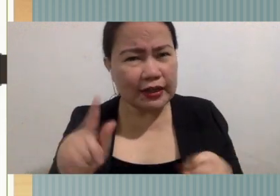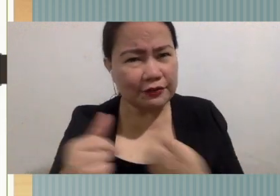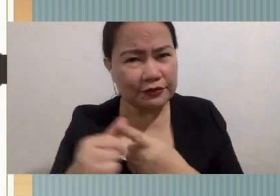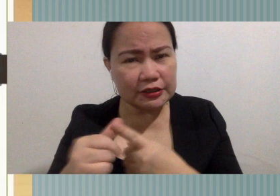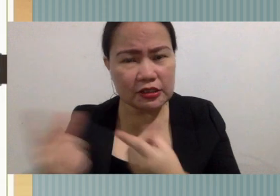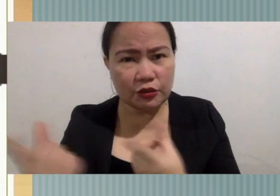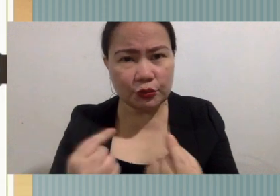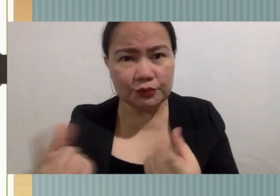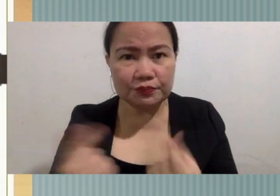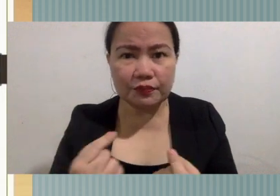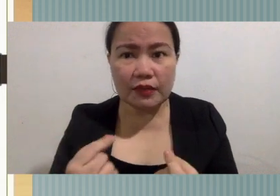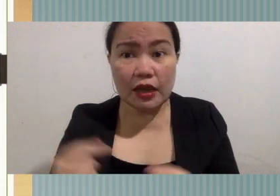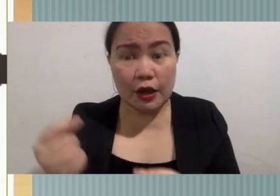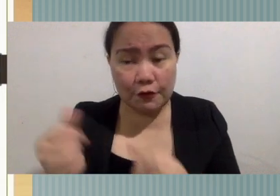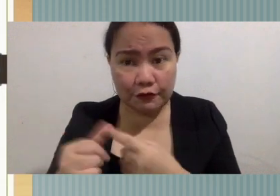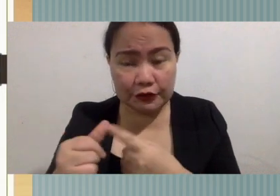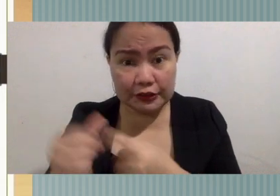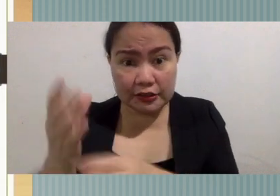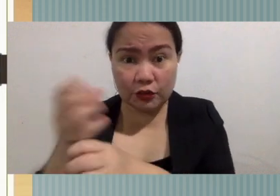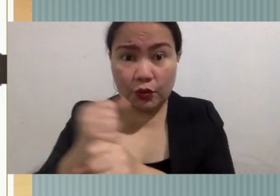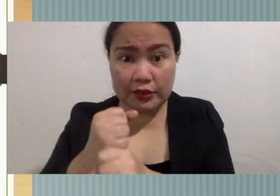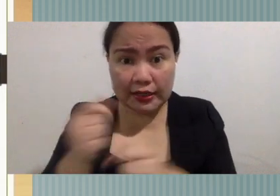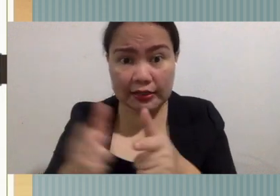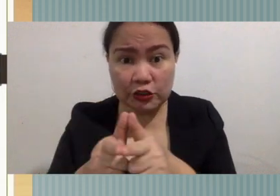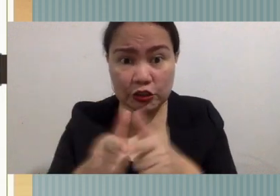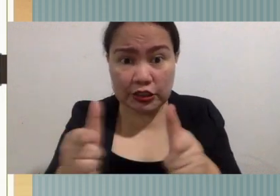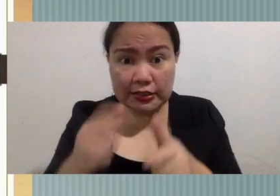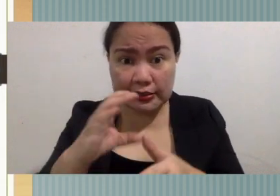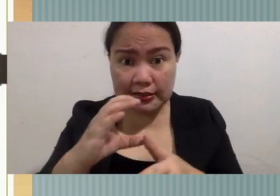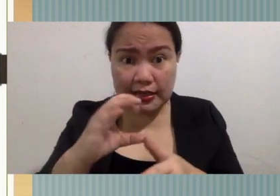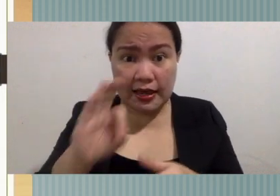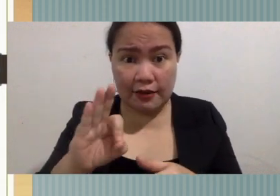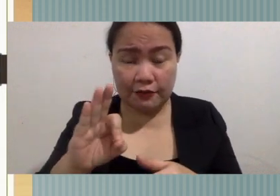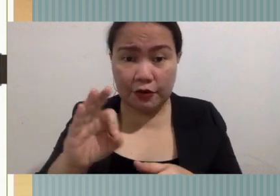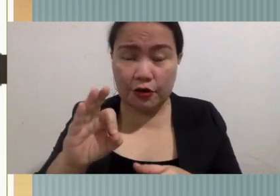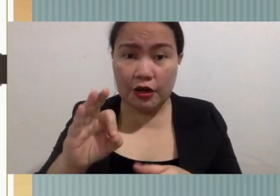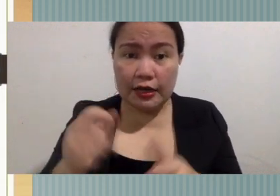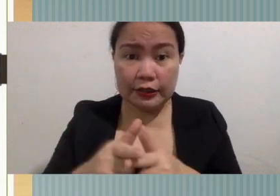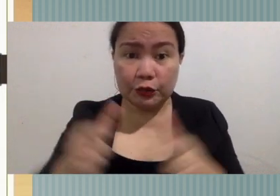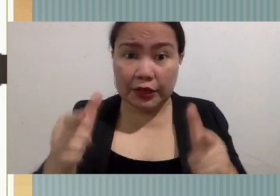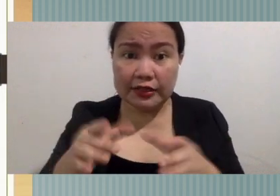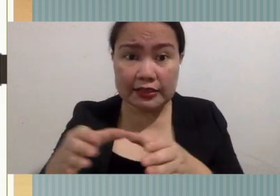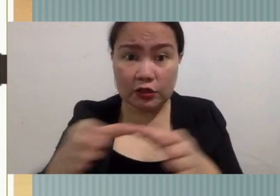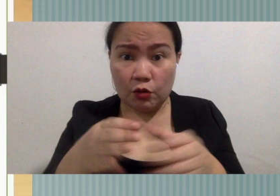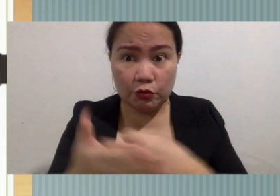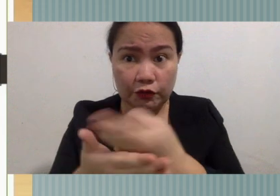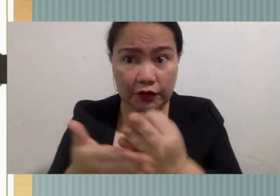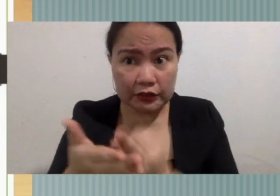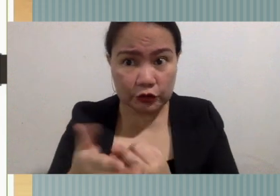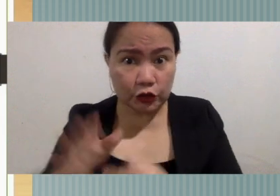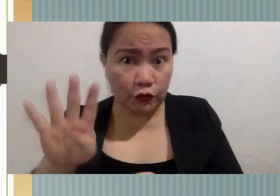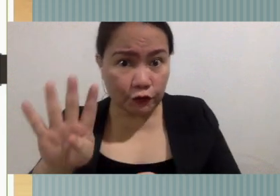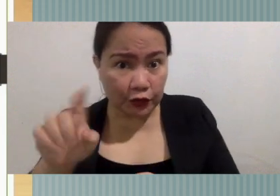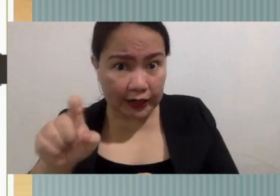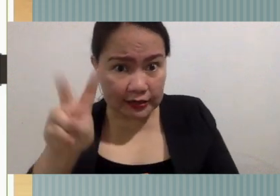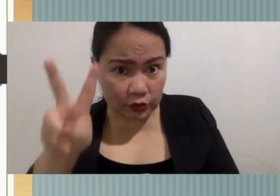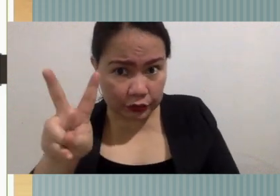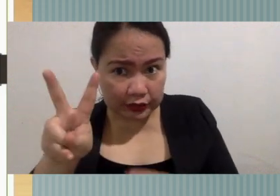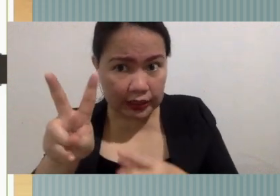unang gagawin natin? Kunin muna natin yung greatest common factor ni 4x squared at ni